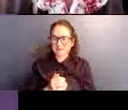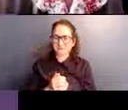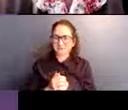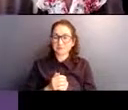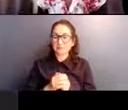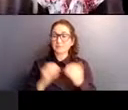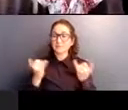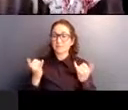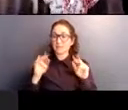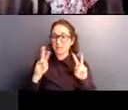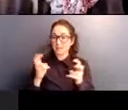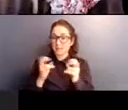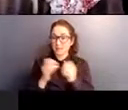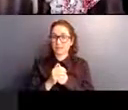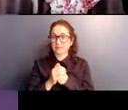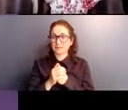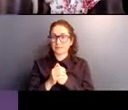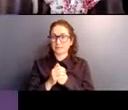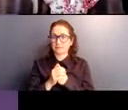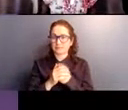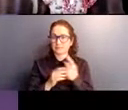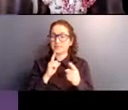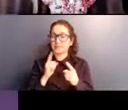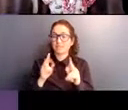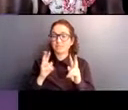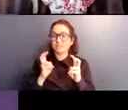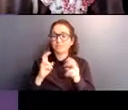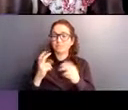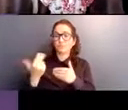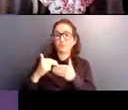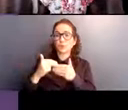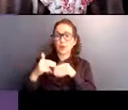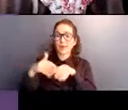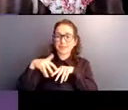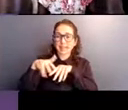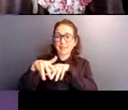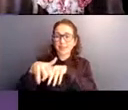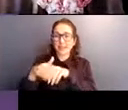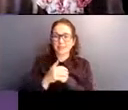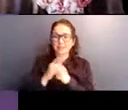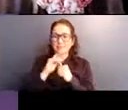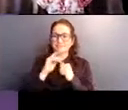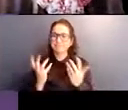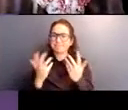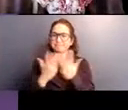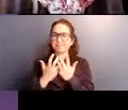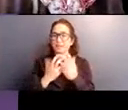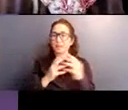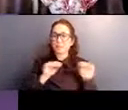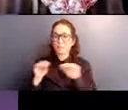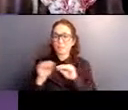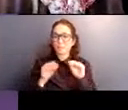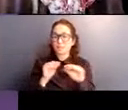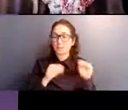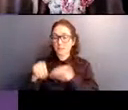Tonight's topic, join the second line, adapting movements and mobility devices in the